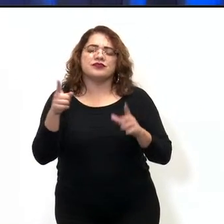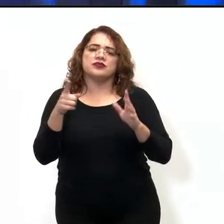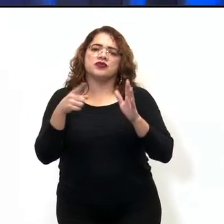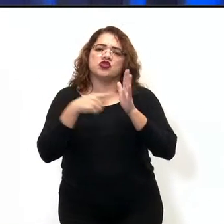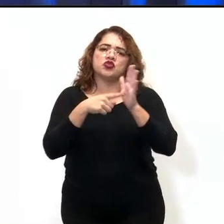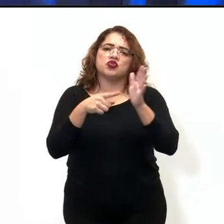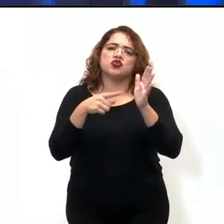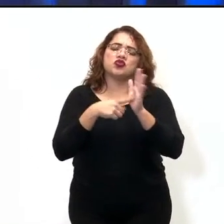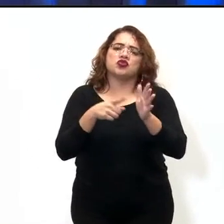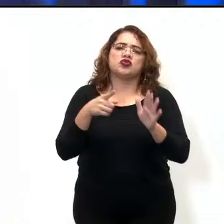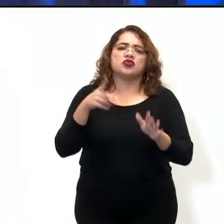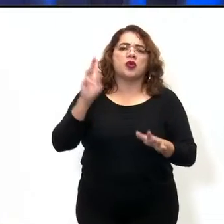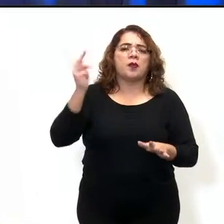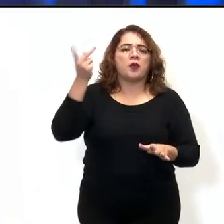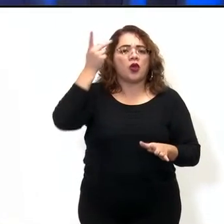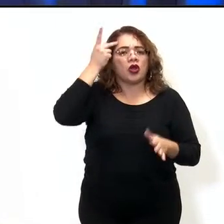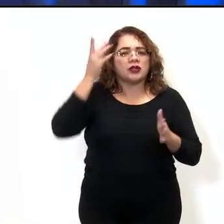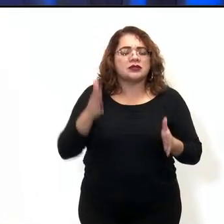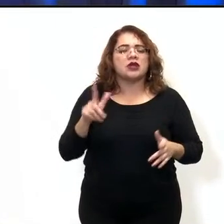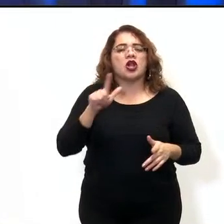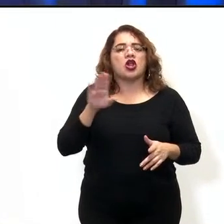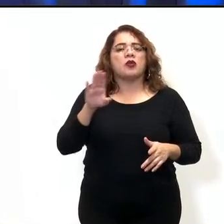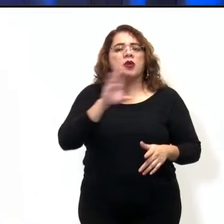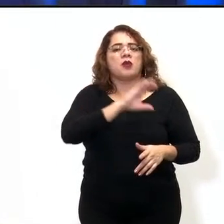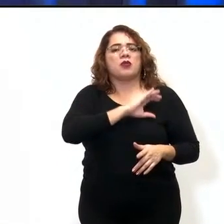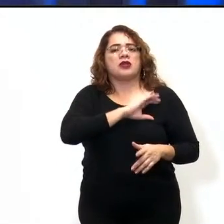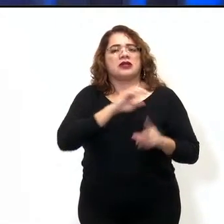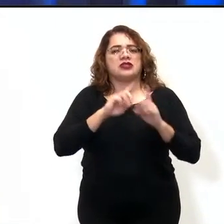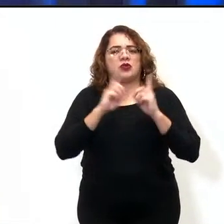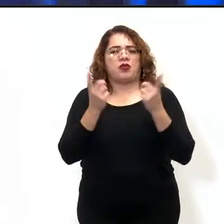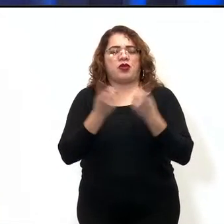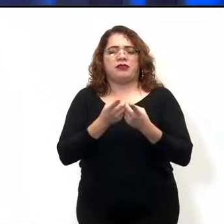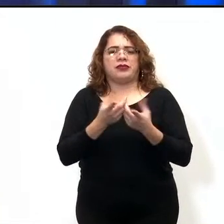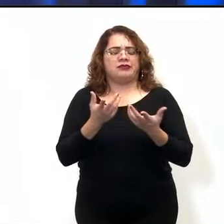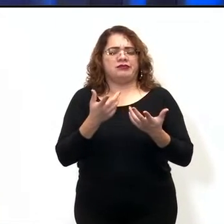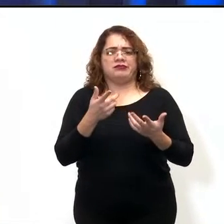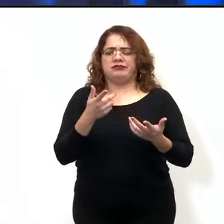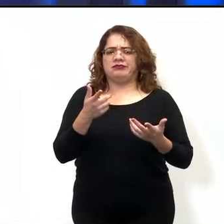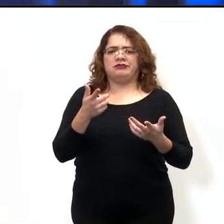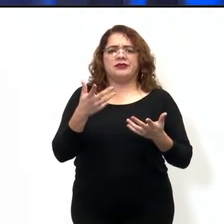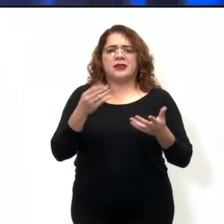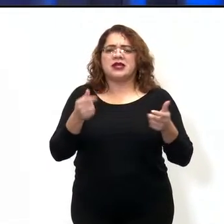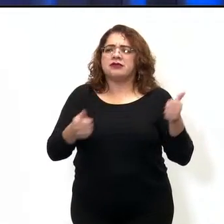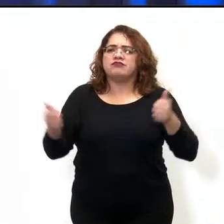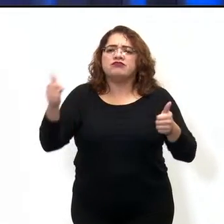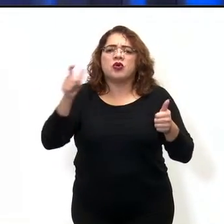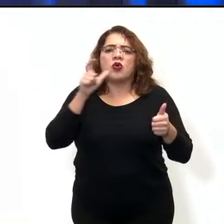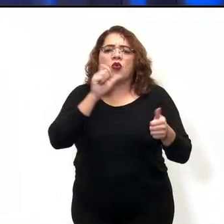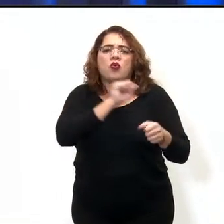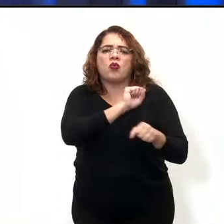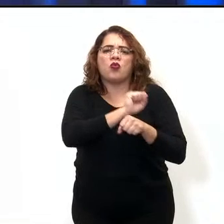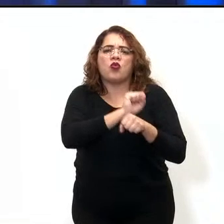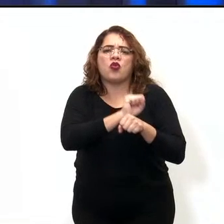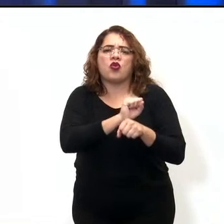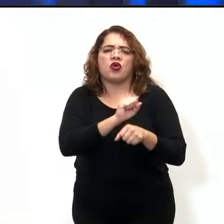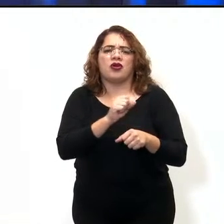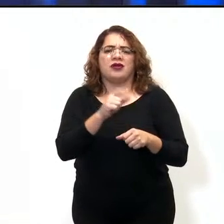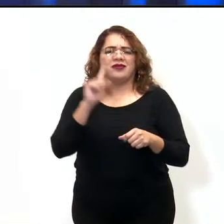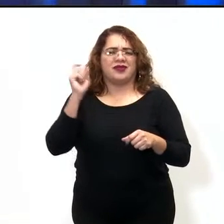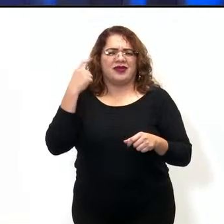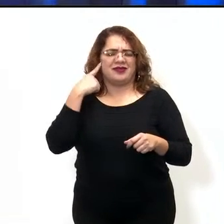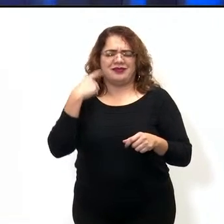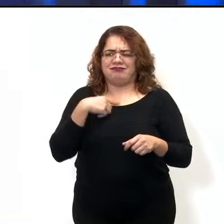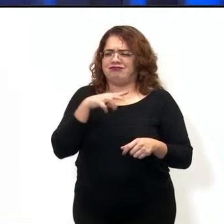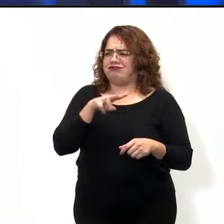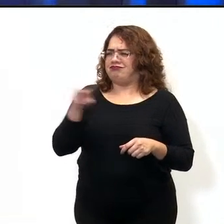of politicians and then even the Long Beach Police Department not following health officials' advice. And I just wanted to ask